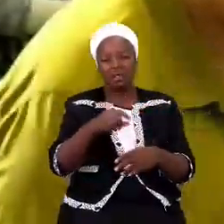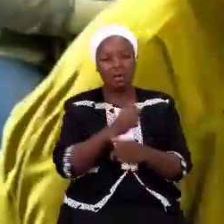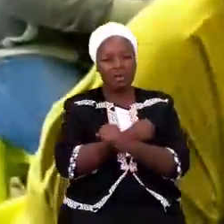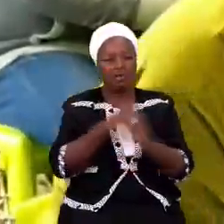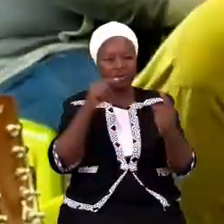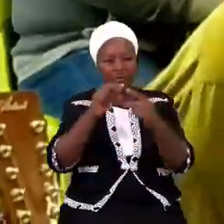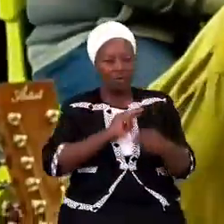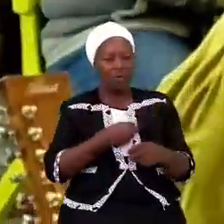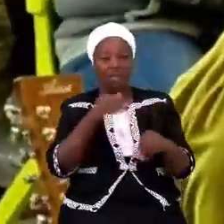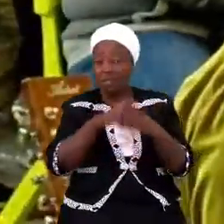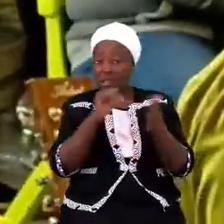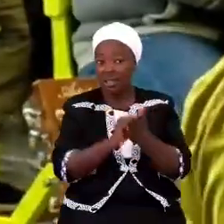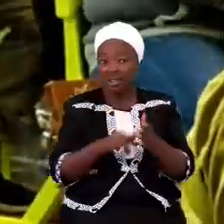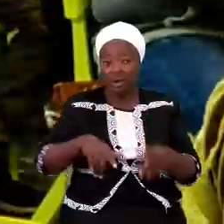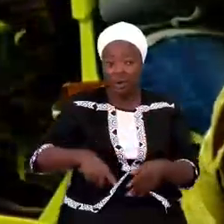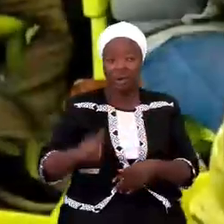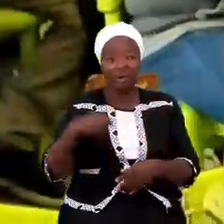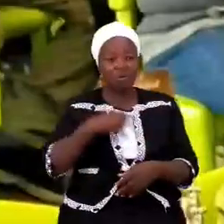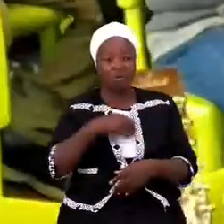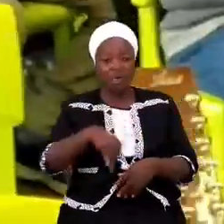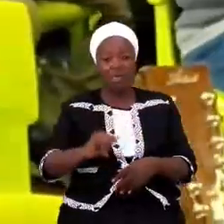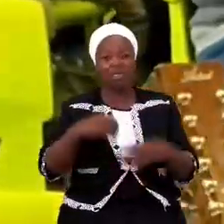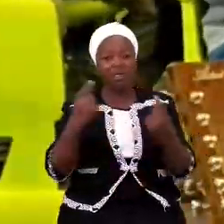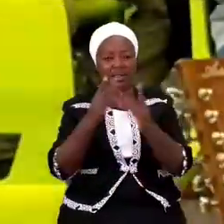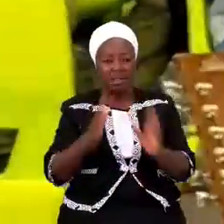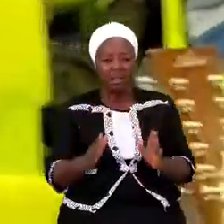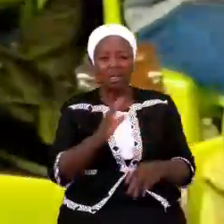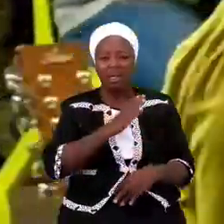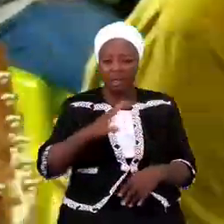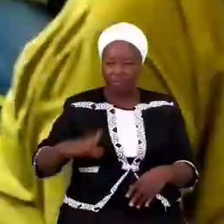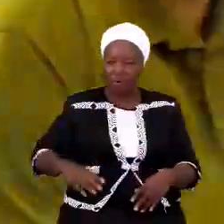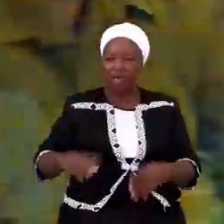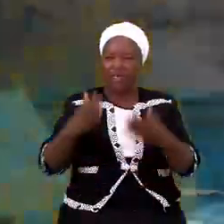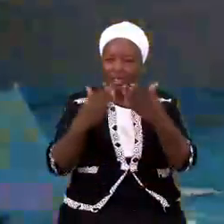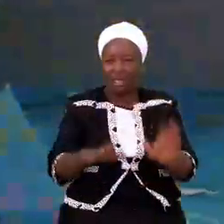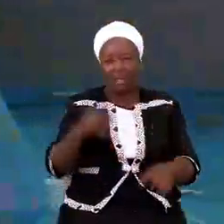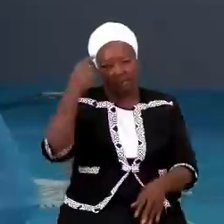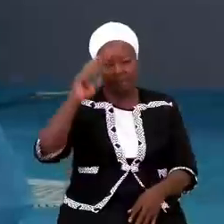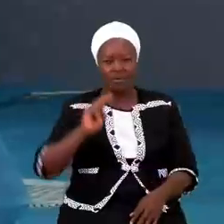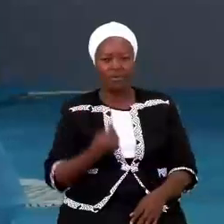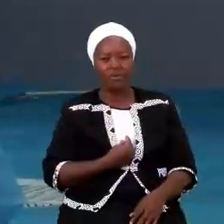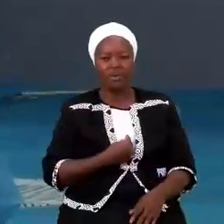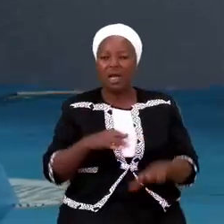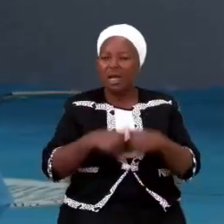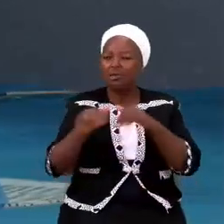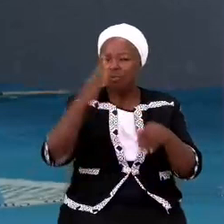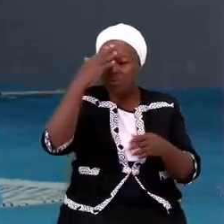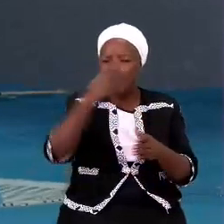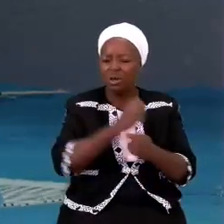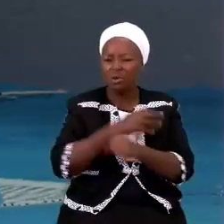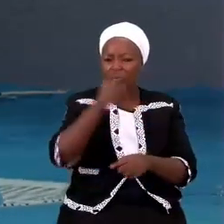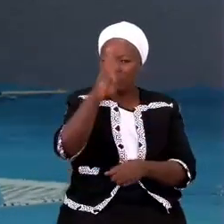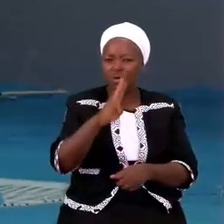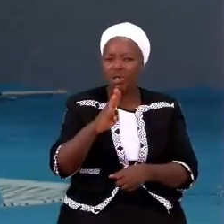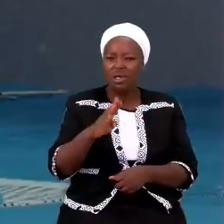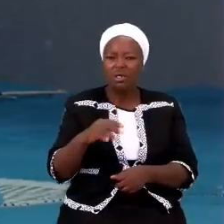us. How do we know the love of God? The ultimate love of God. The great love of God. The unsurpassable love